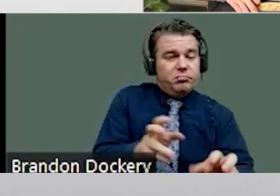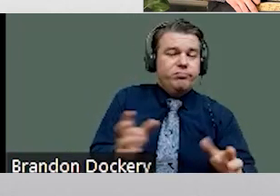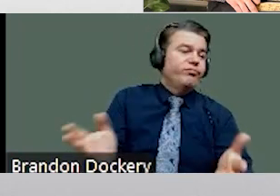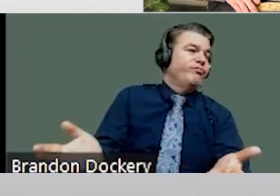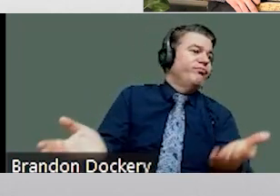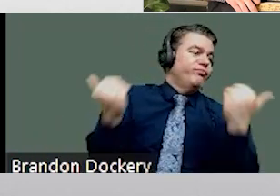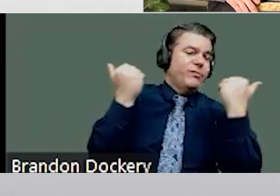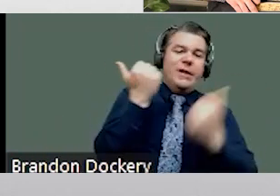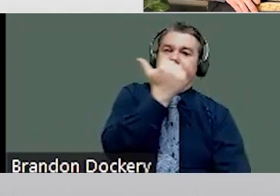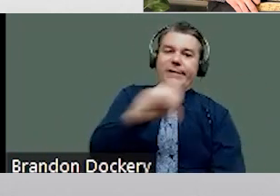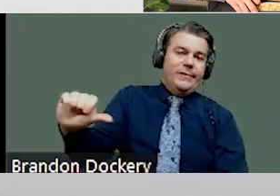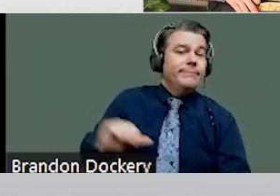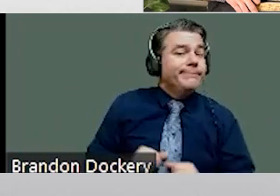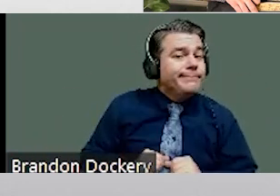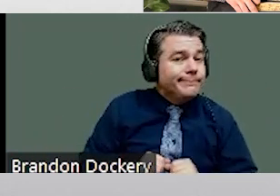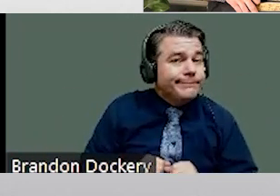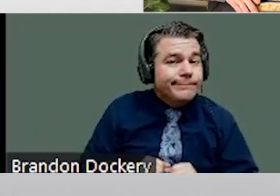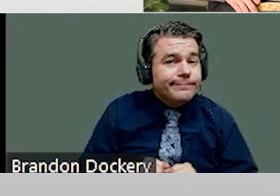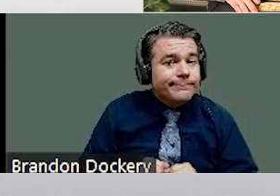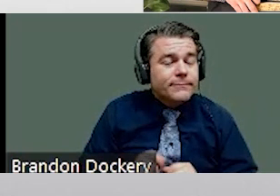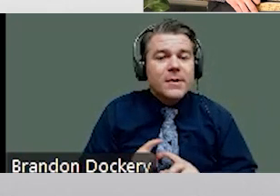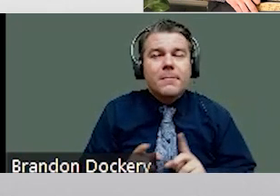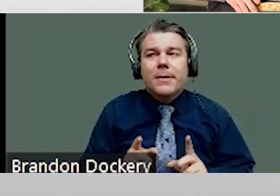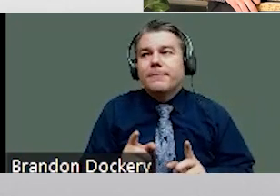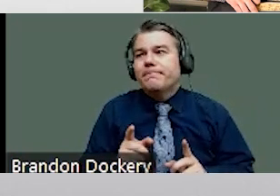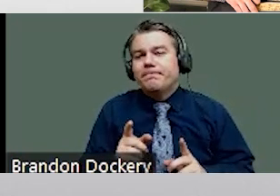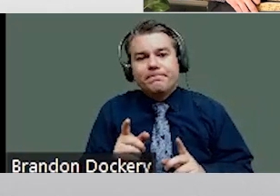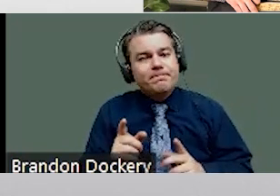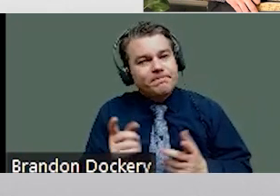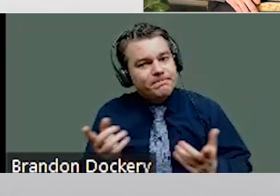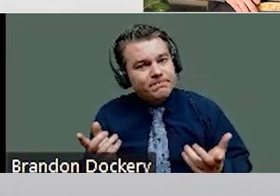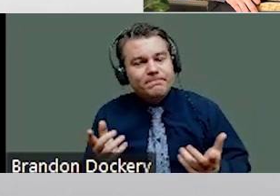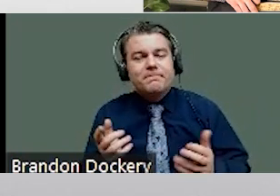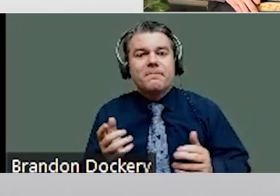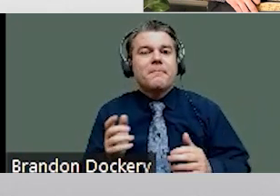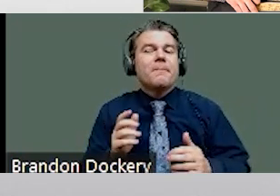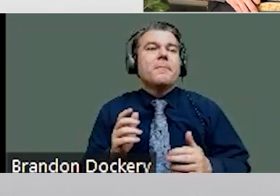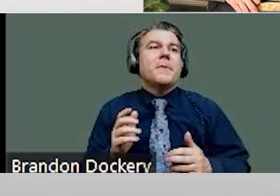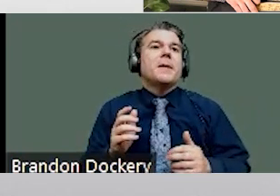just a free-for-all. But even at its best,